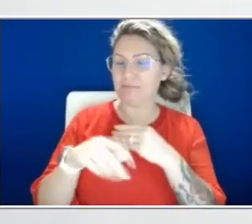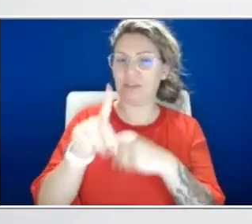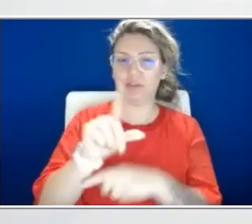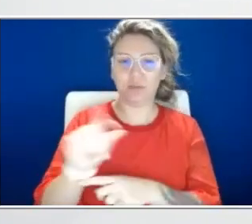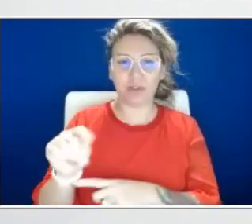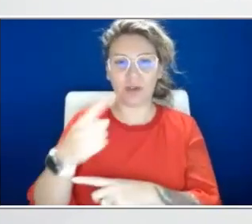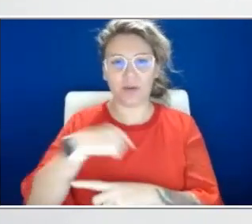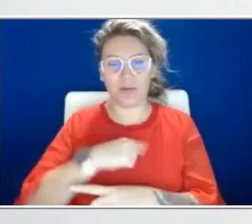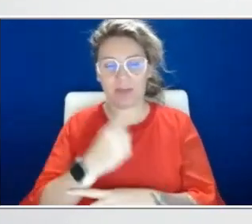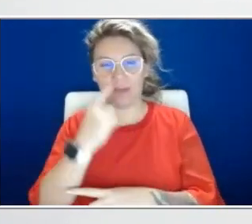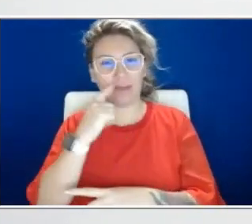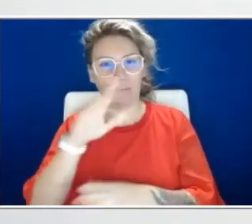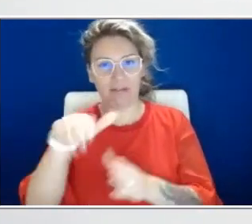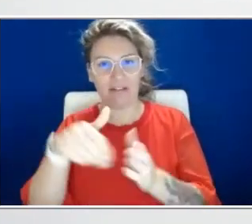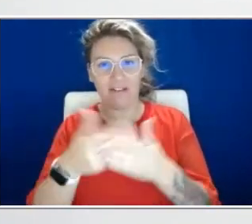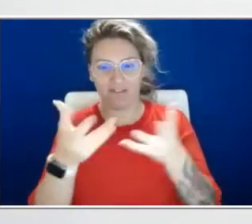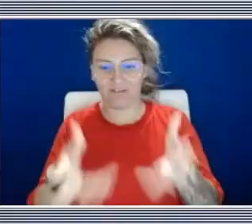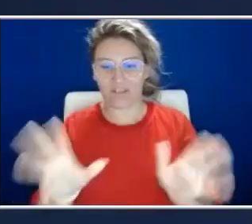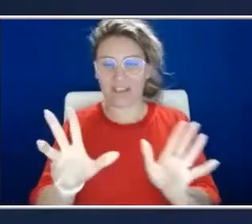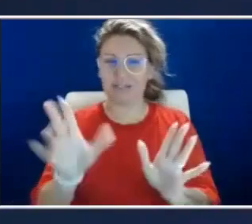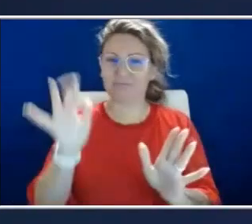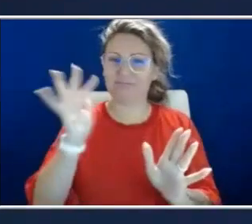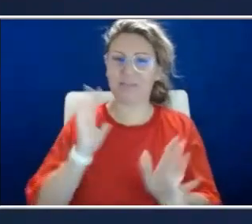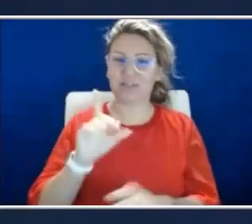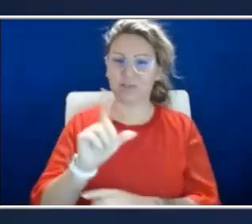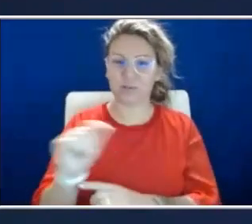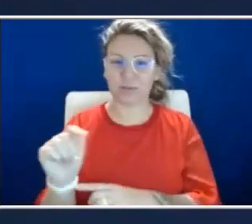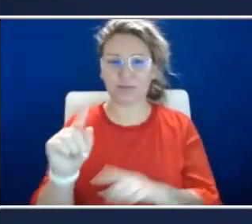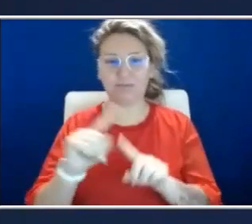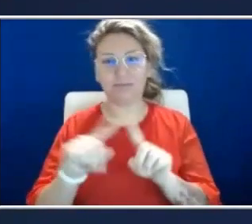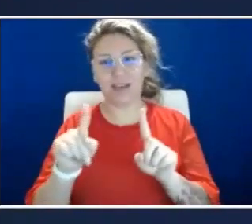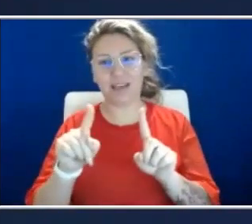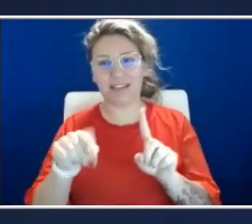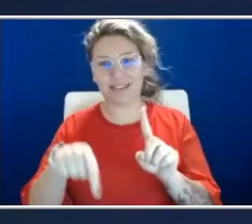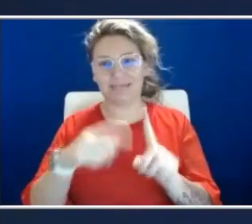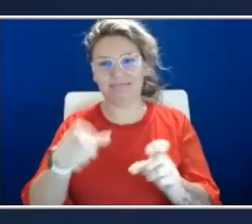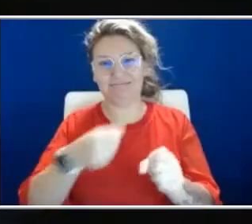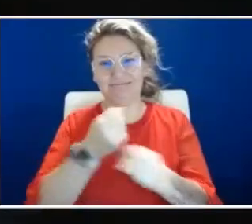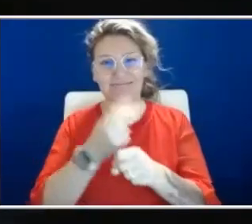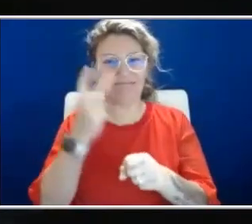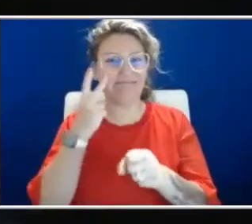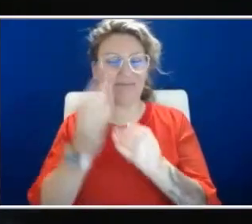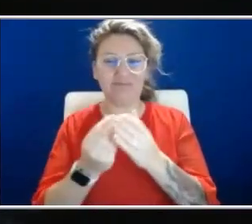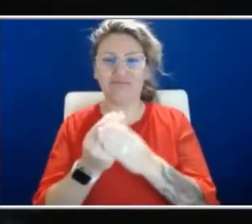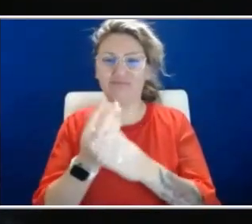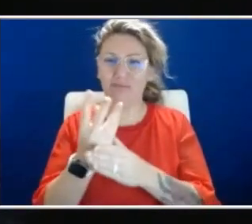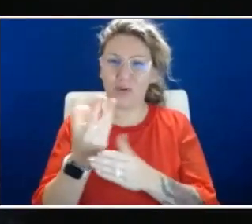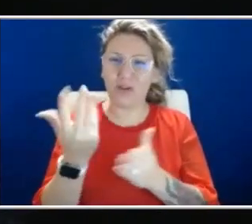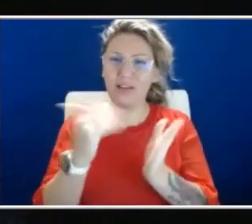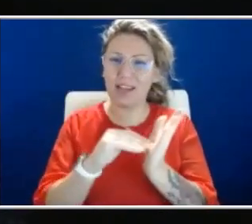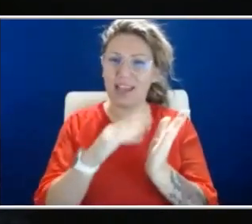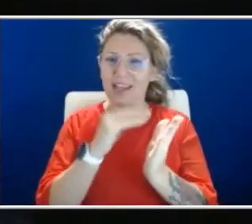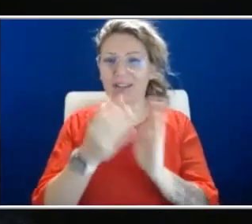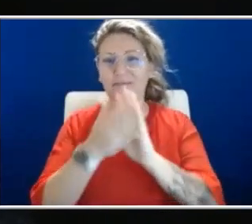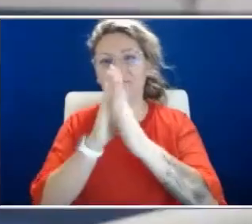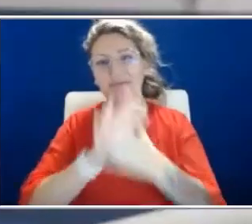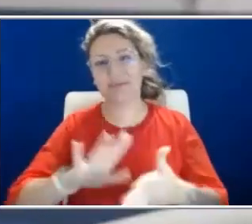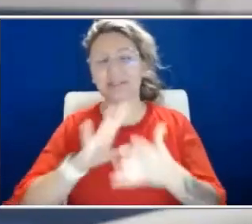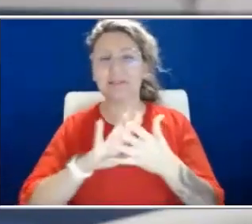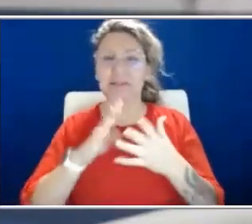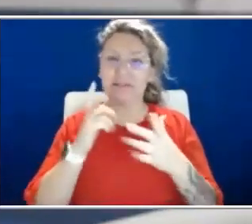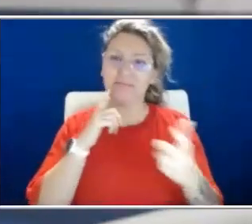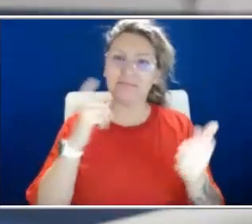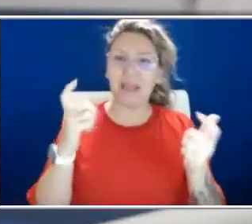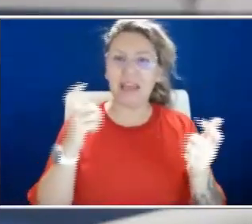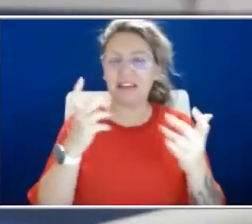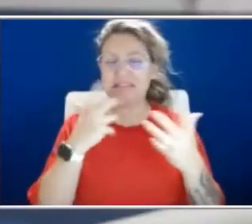had it all back in 2020, but this year I started to see more growth and it was getting bigger and angrier. It's just the